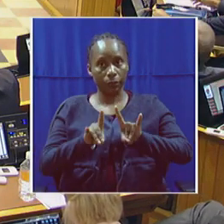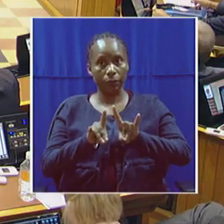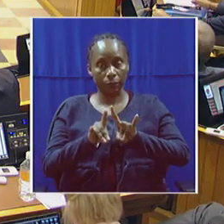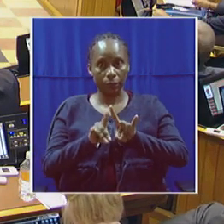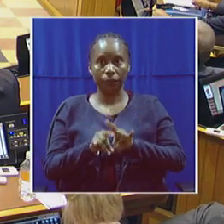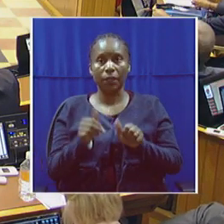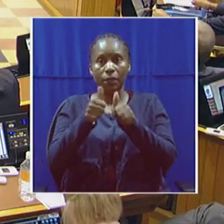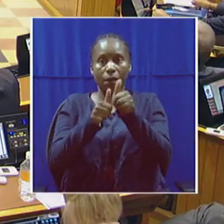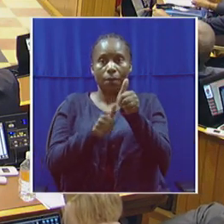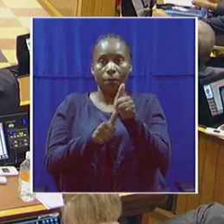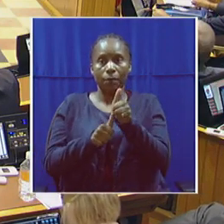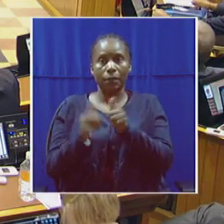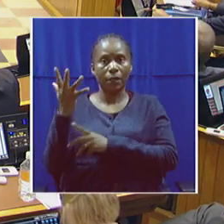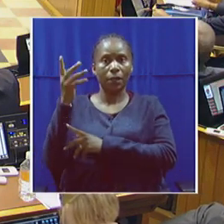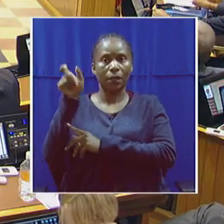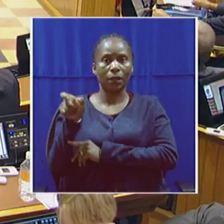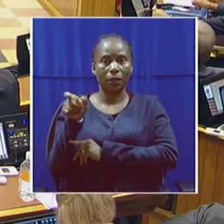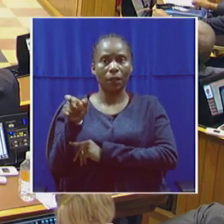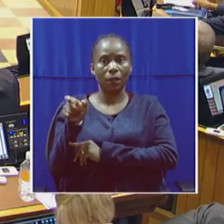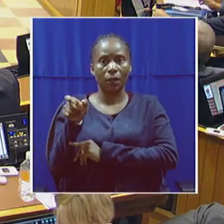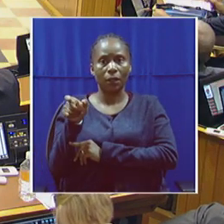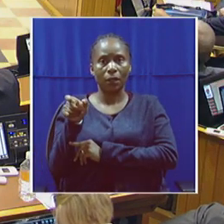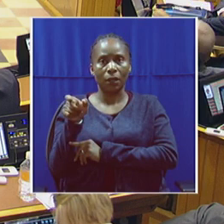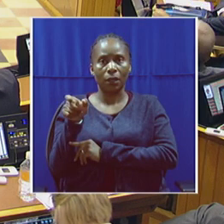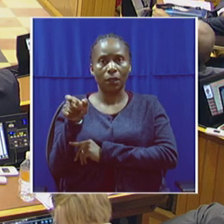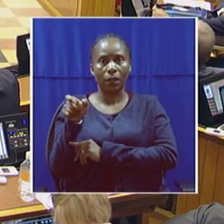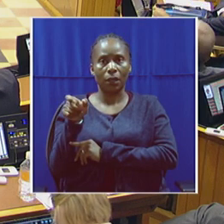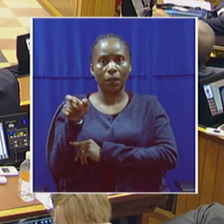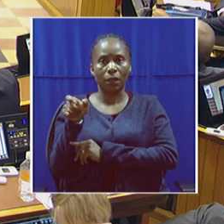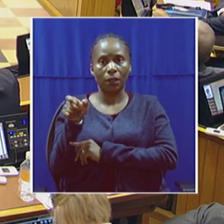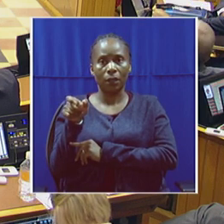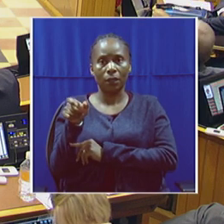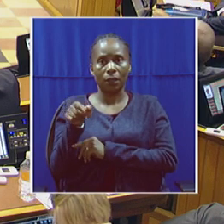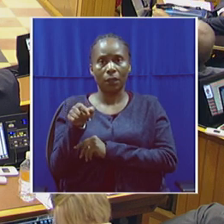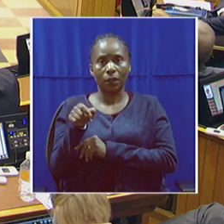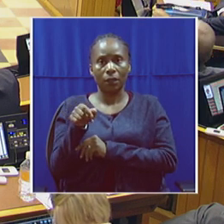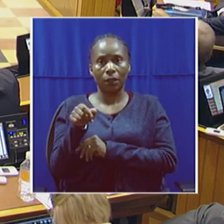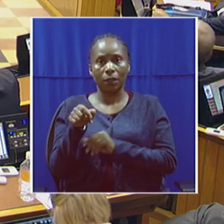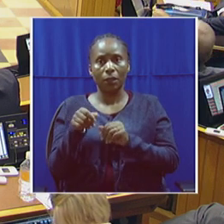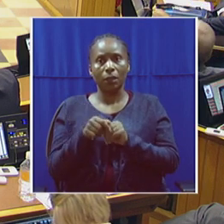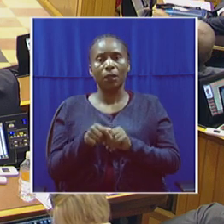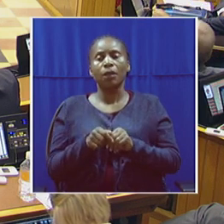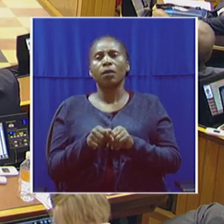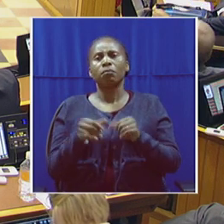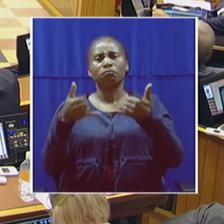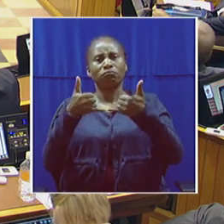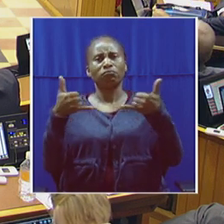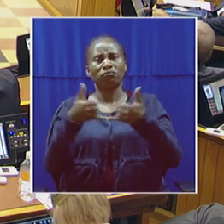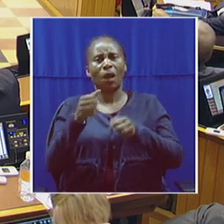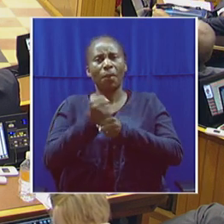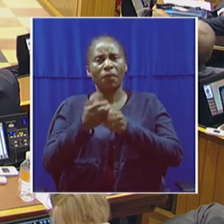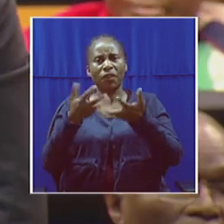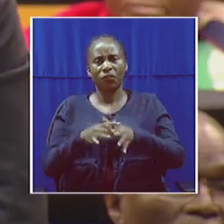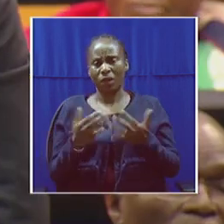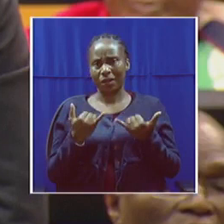Deputy speaker what measures have been taken in The Current financial year to advance the